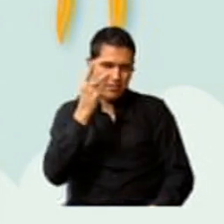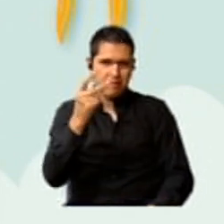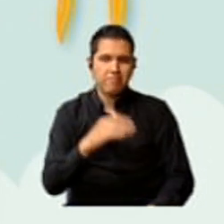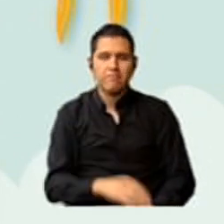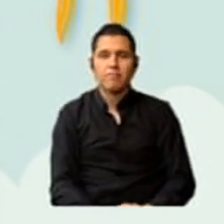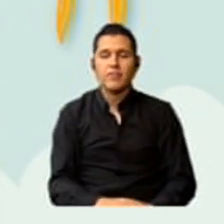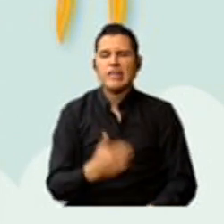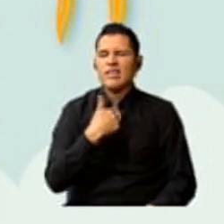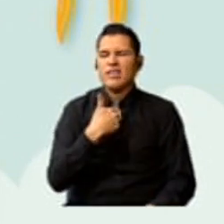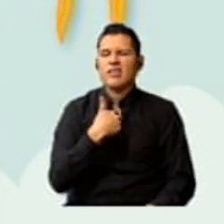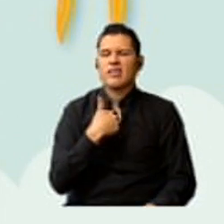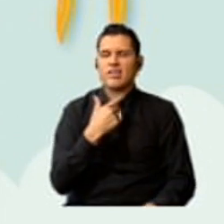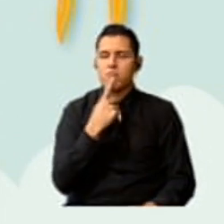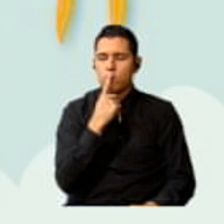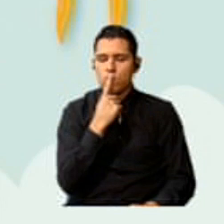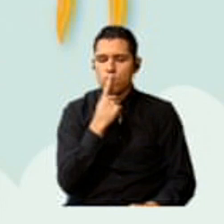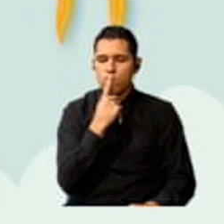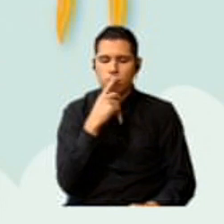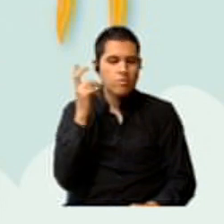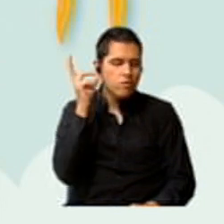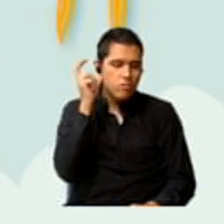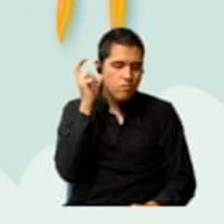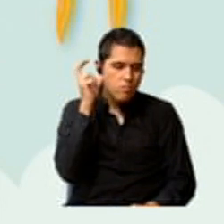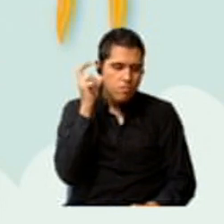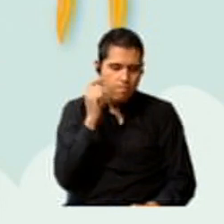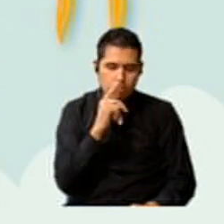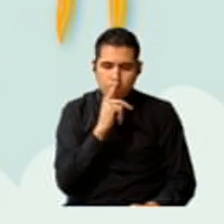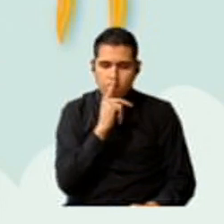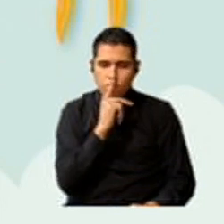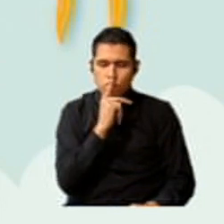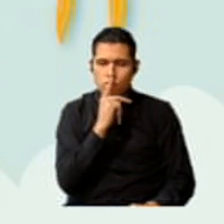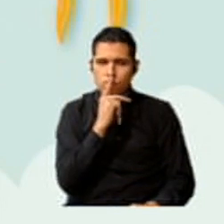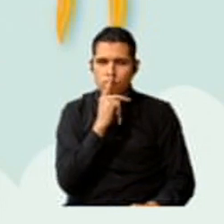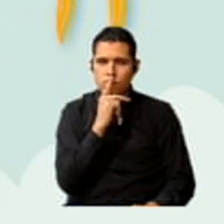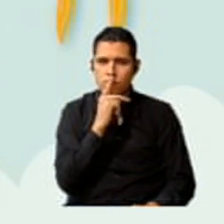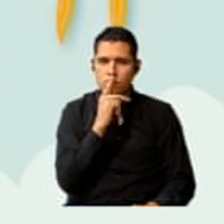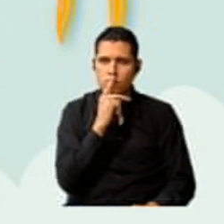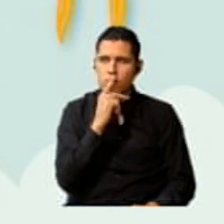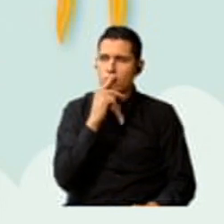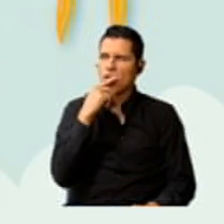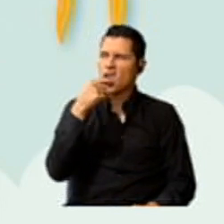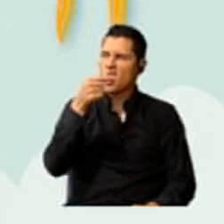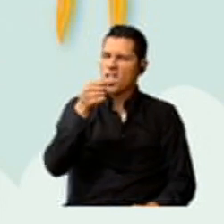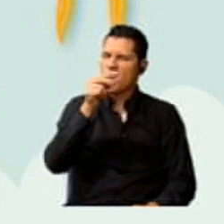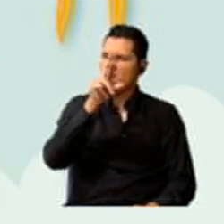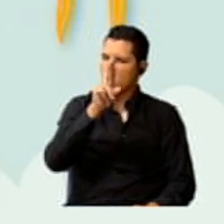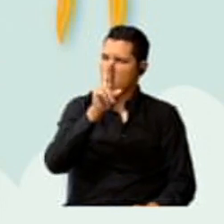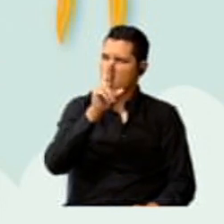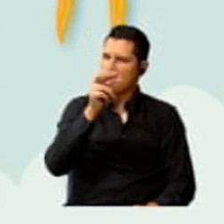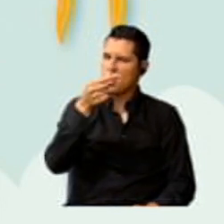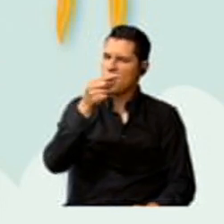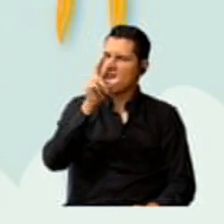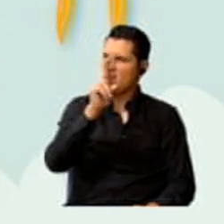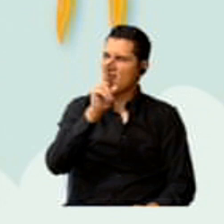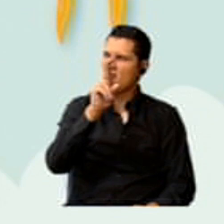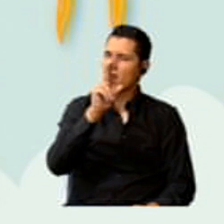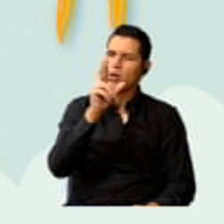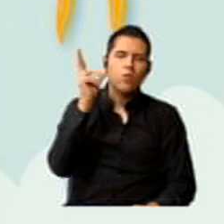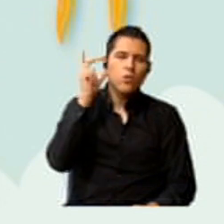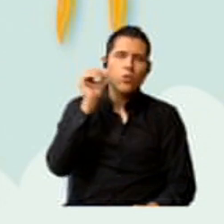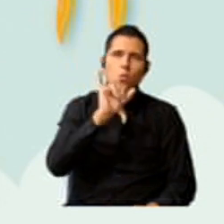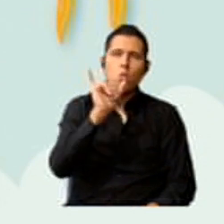we have the sound gr. And if we add